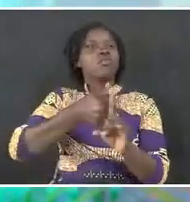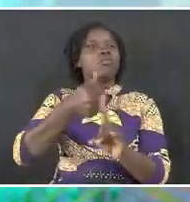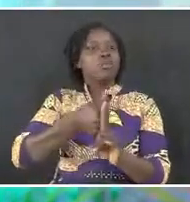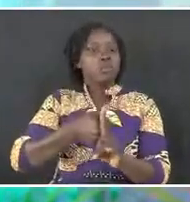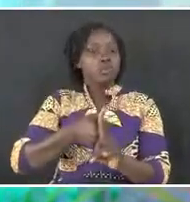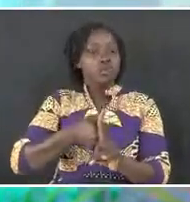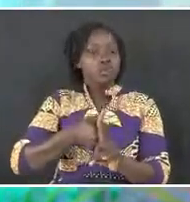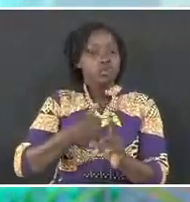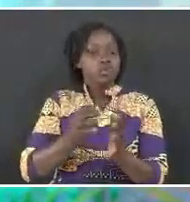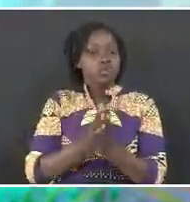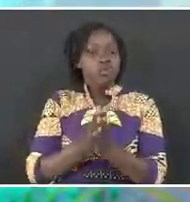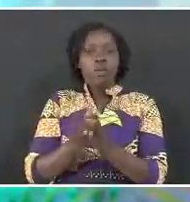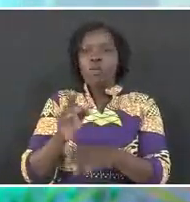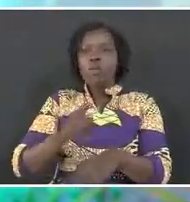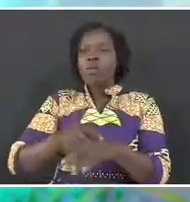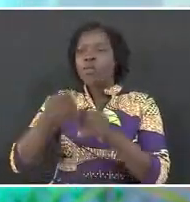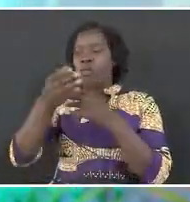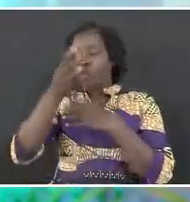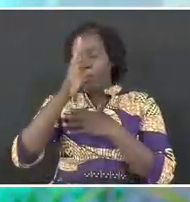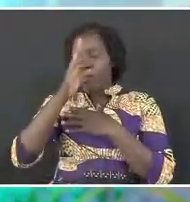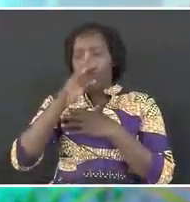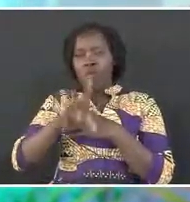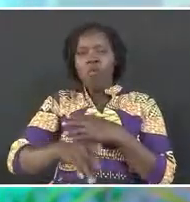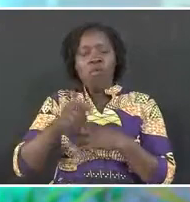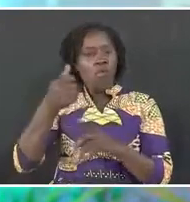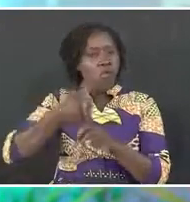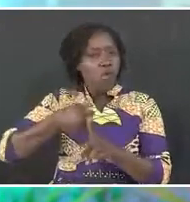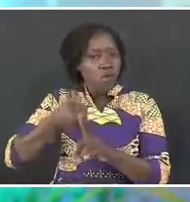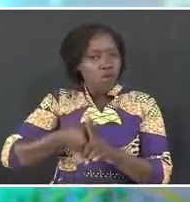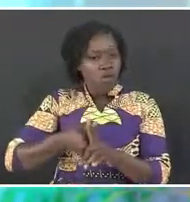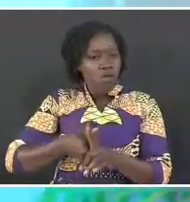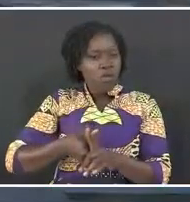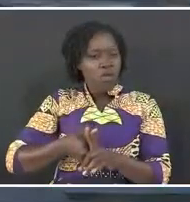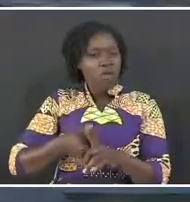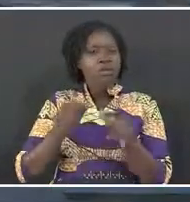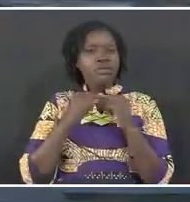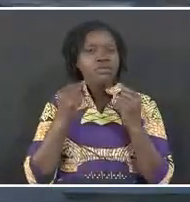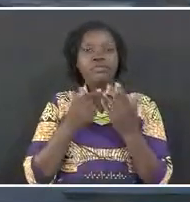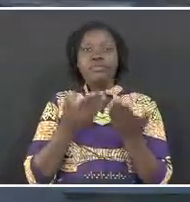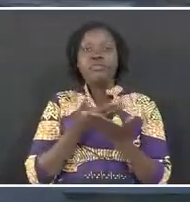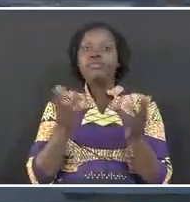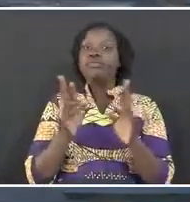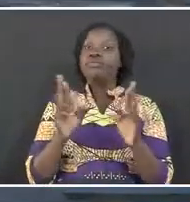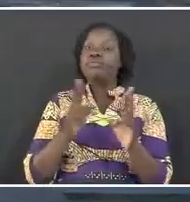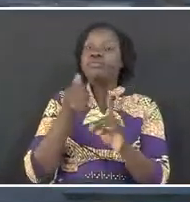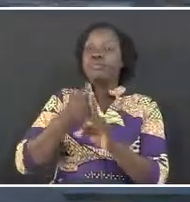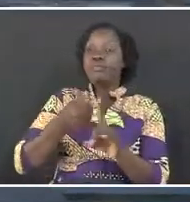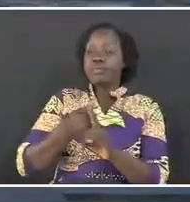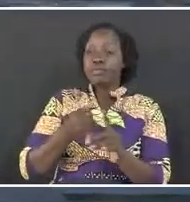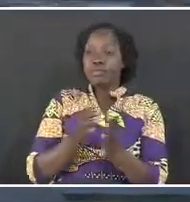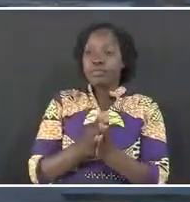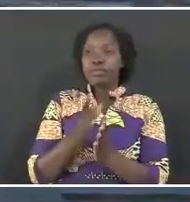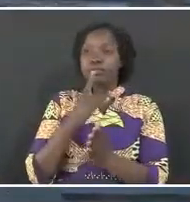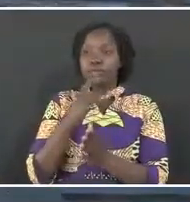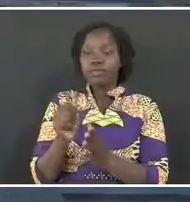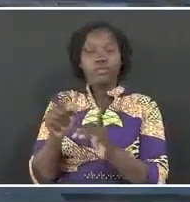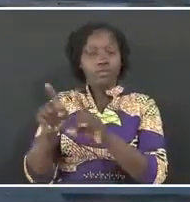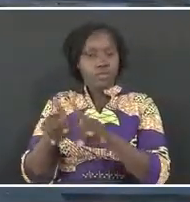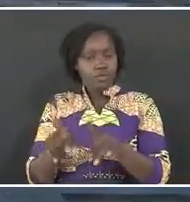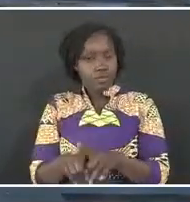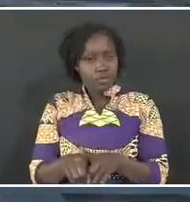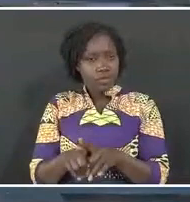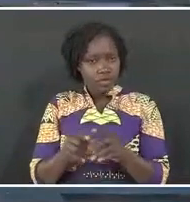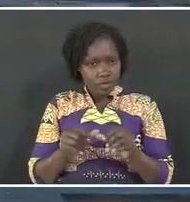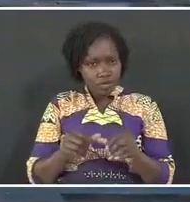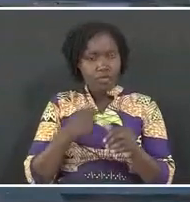advocates. When God needed an advocate, the priest was the advocate. And it goes further to tell